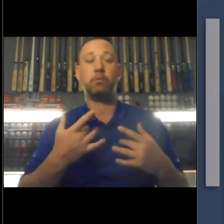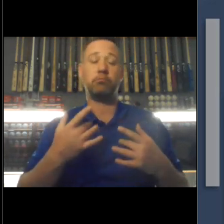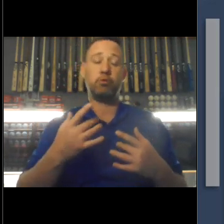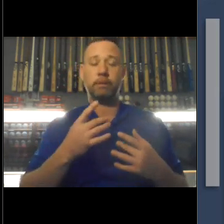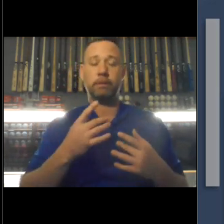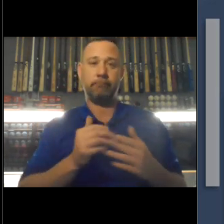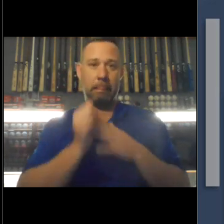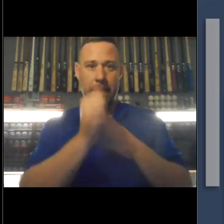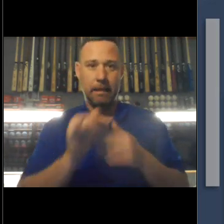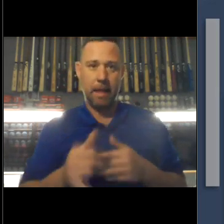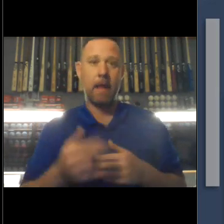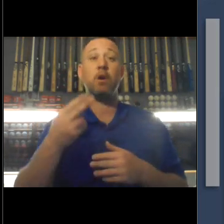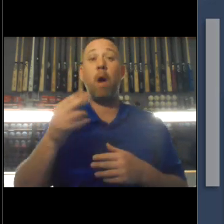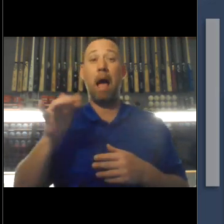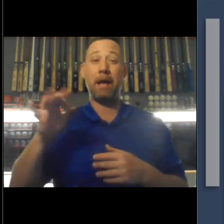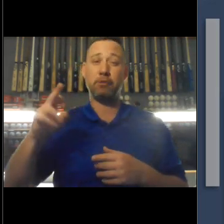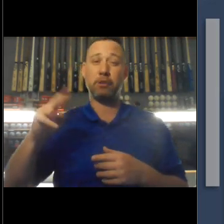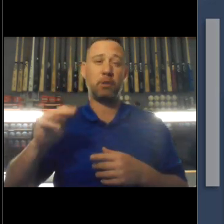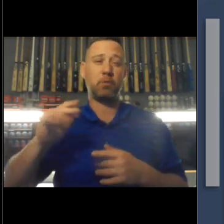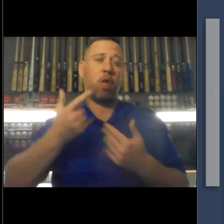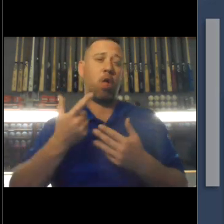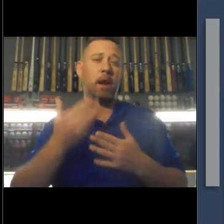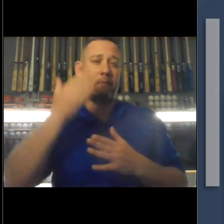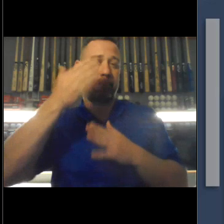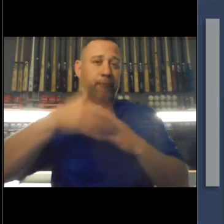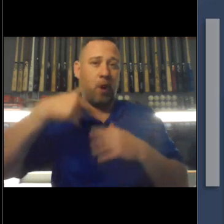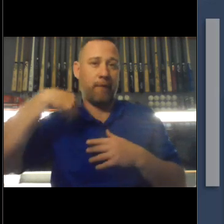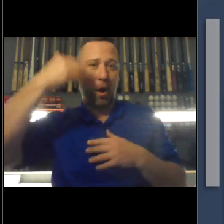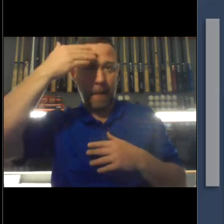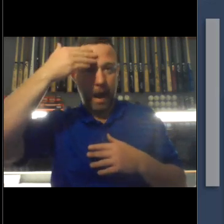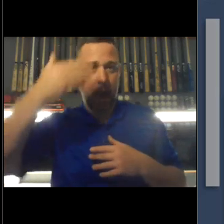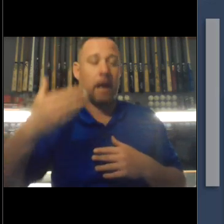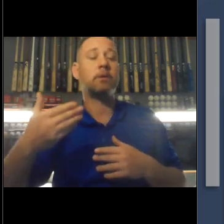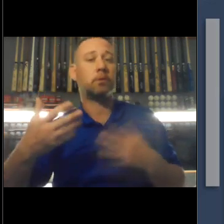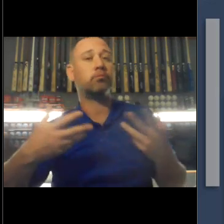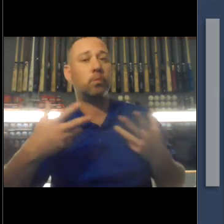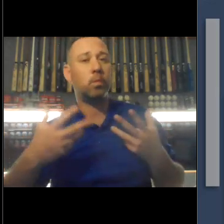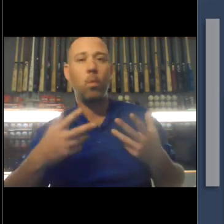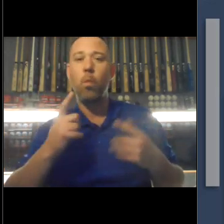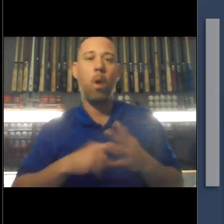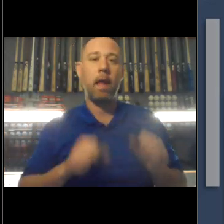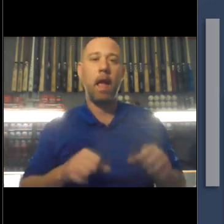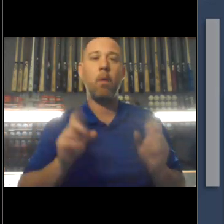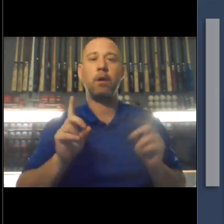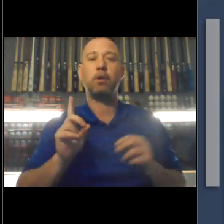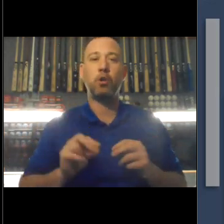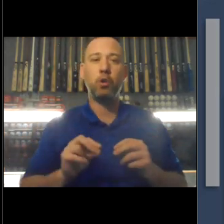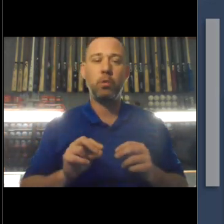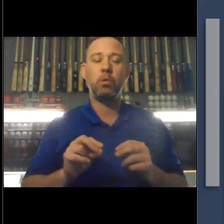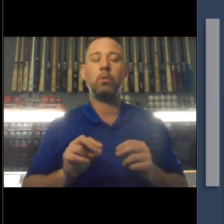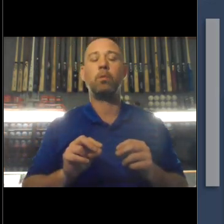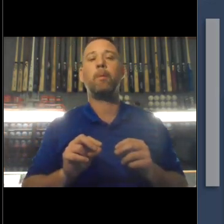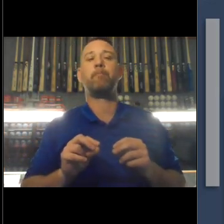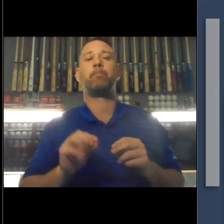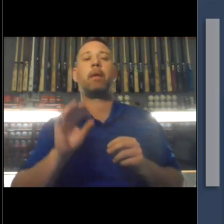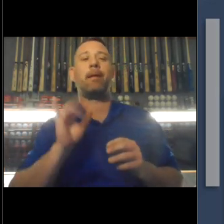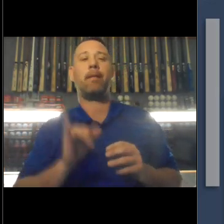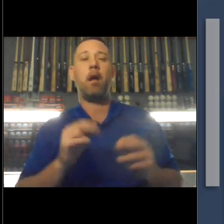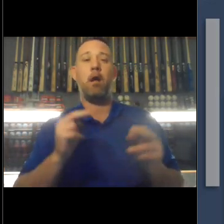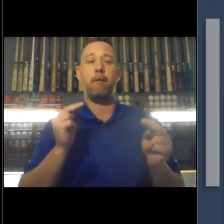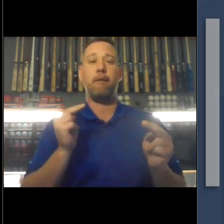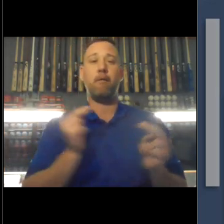already sort of front and center in our minds. And we thought, well, what can we do that takes a freeway